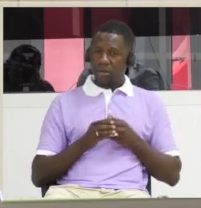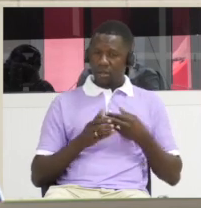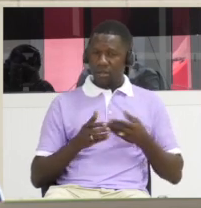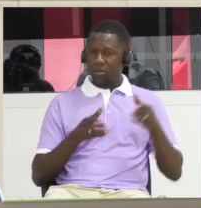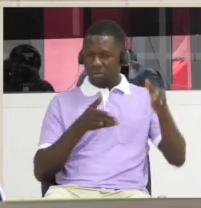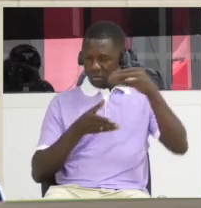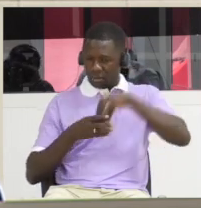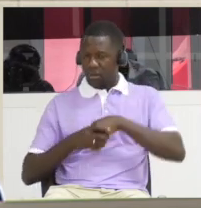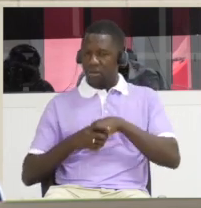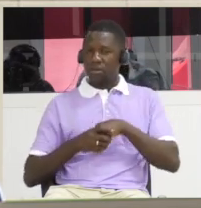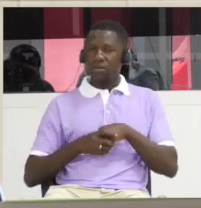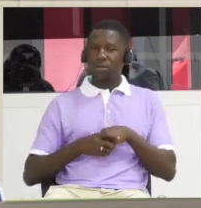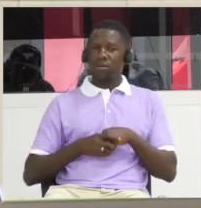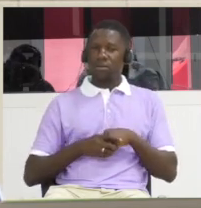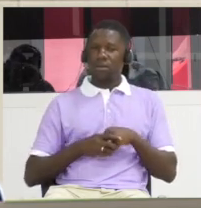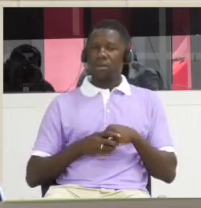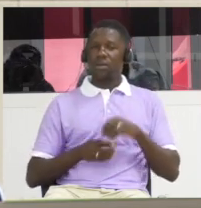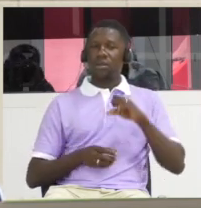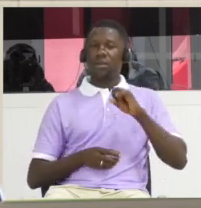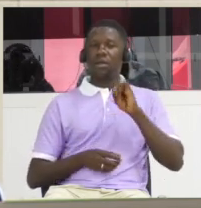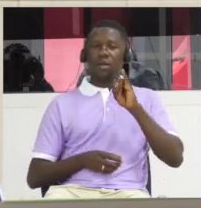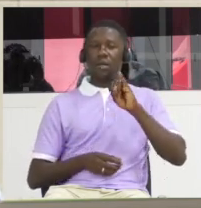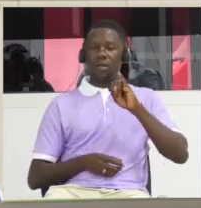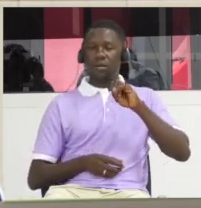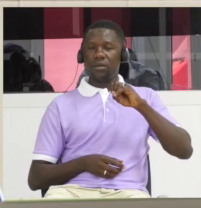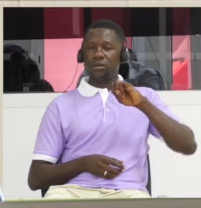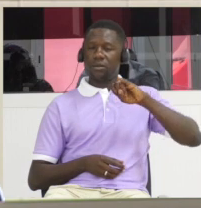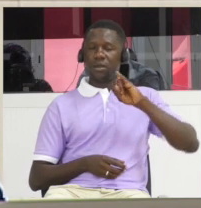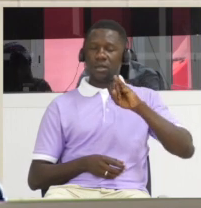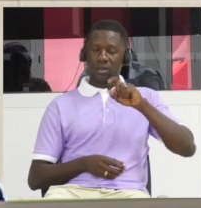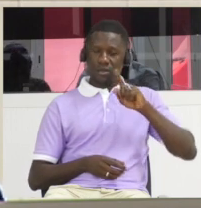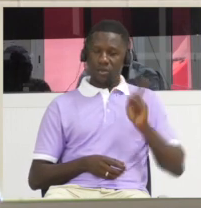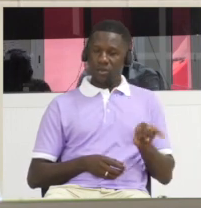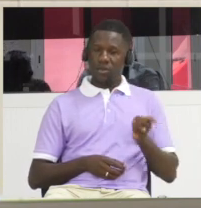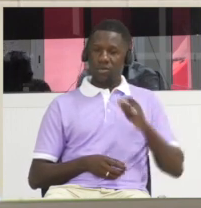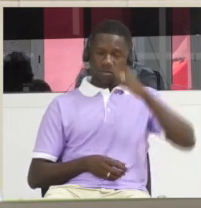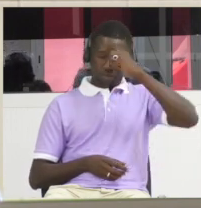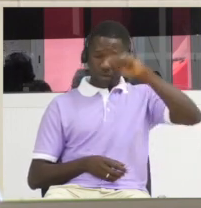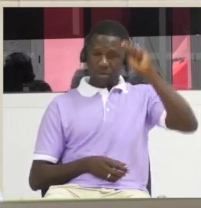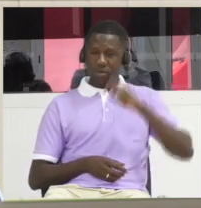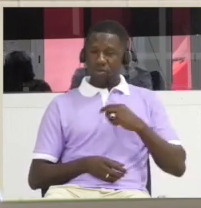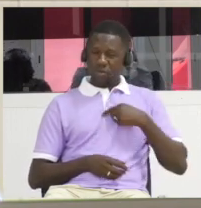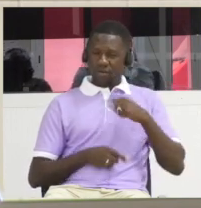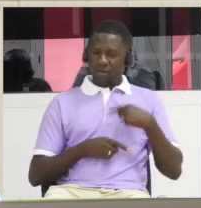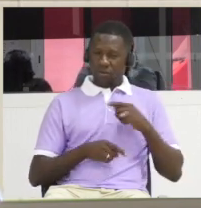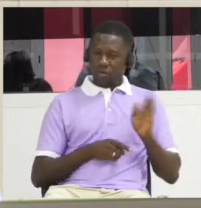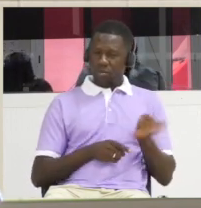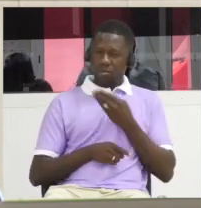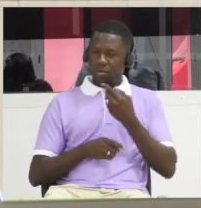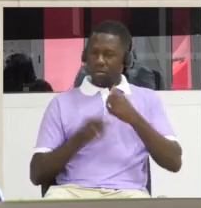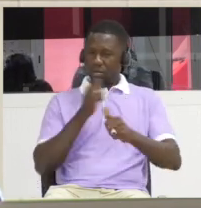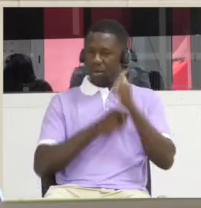involve the Inspector General of Police. So we went back to the police headquarters and